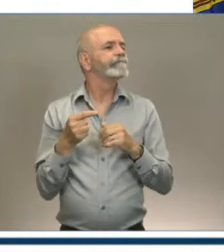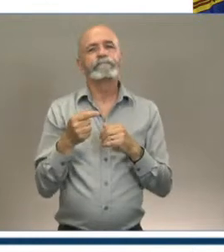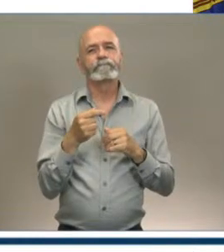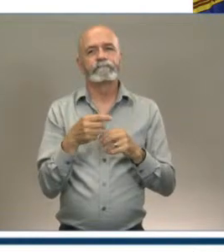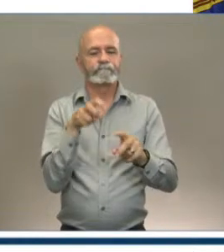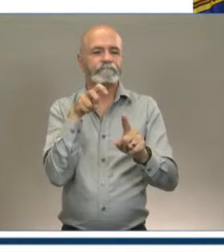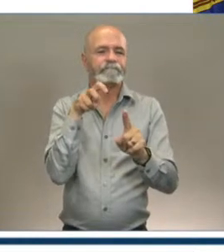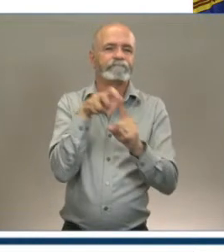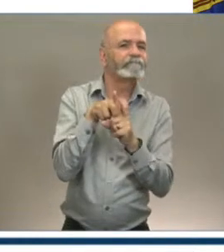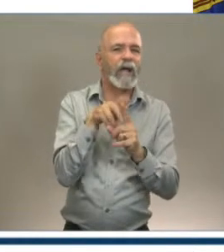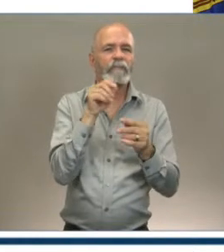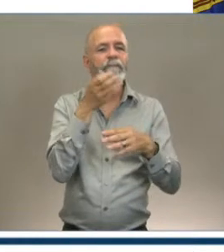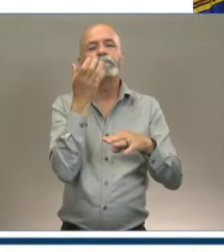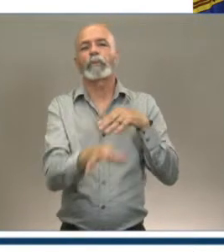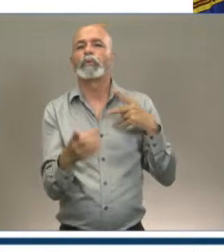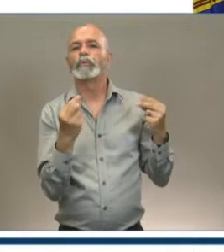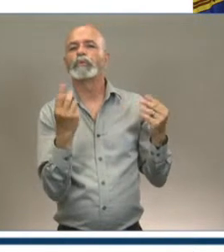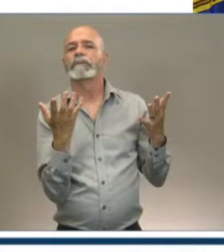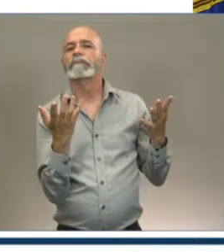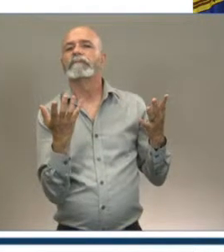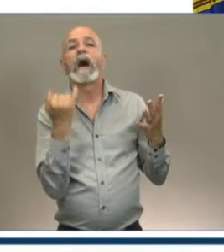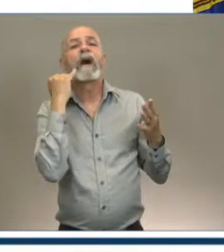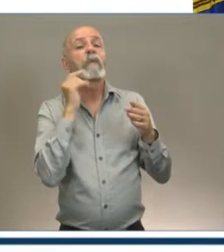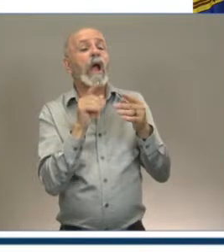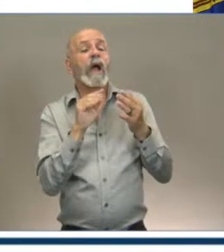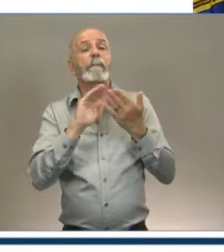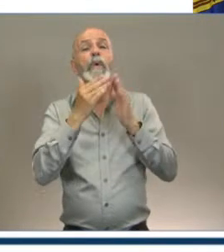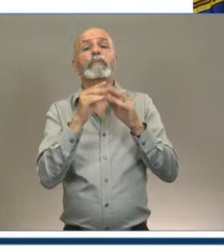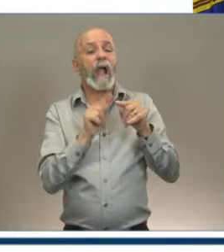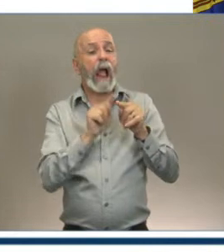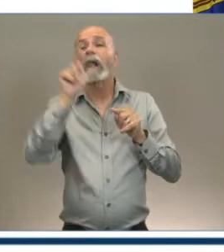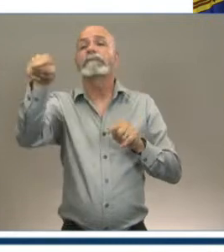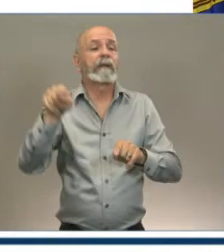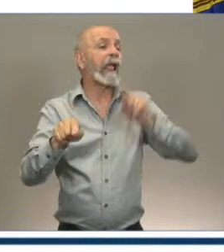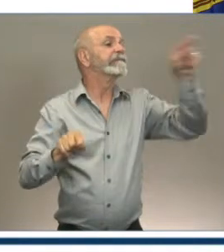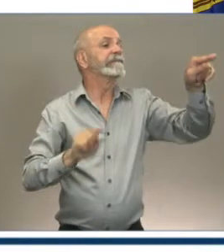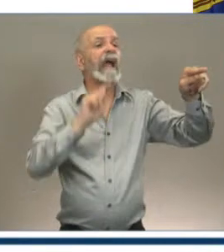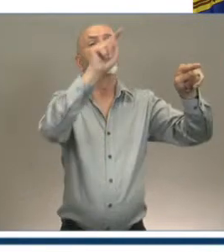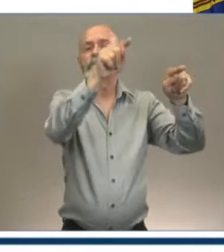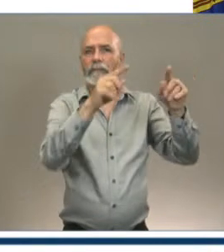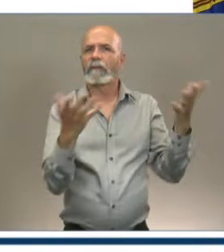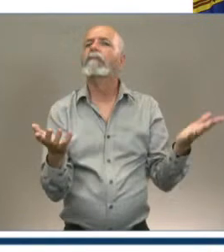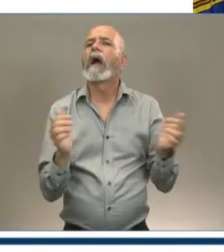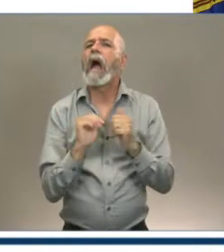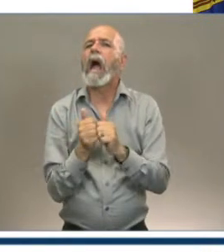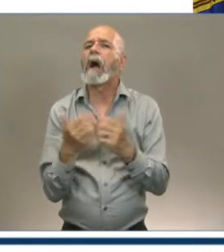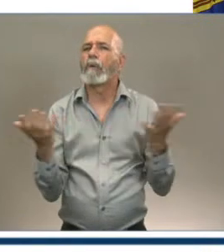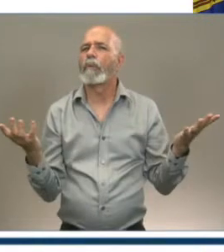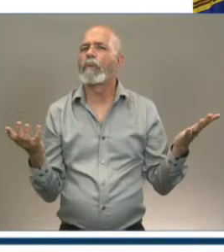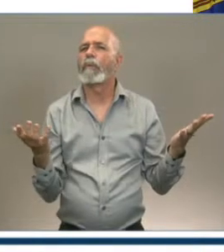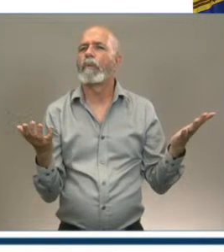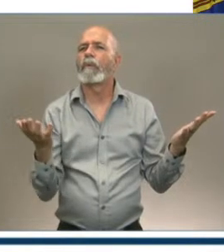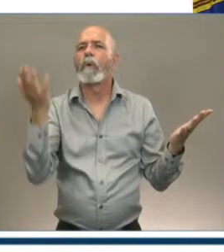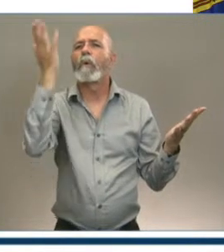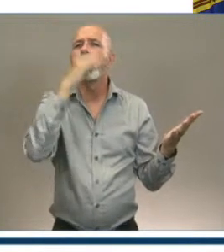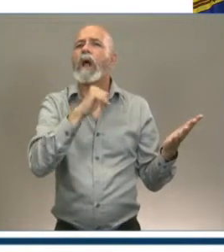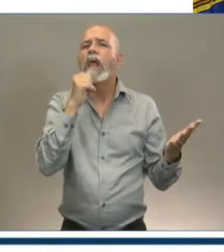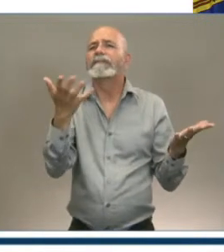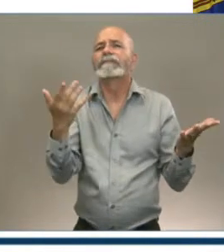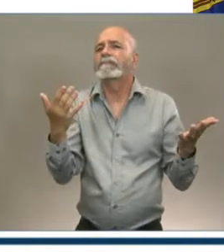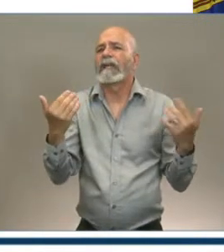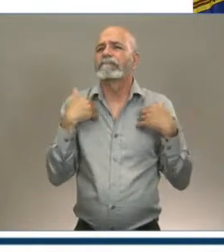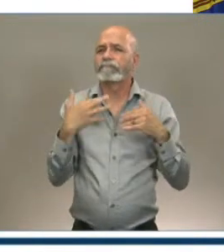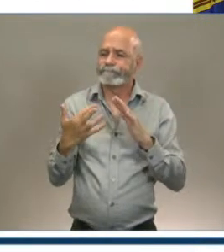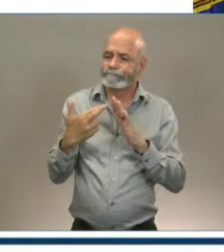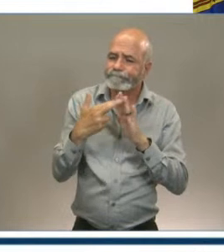cottage goers and crossing municipalities, and if they're not going to enforce that, why that rule exists. And so